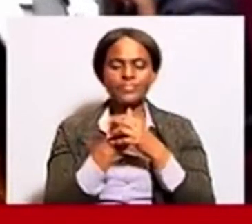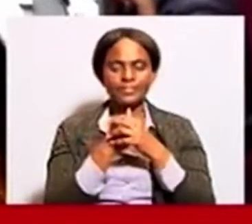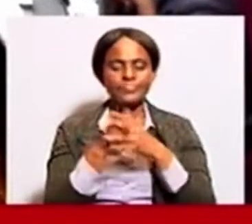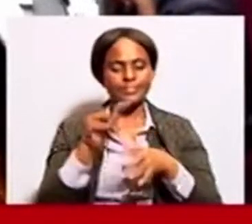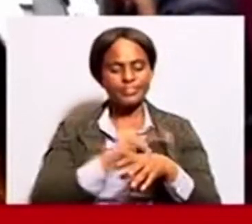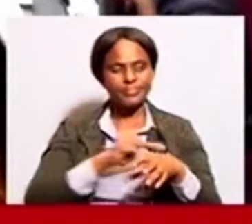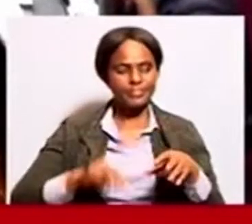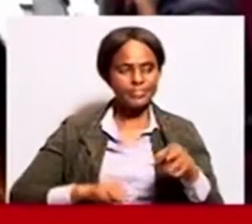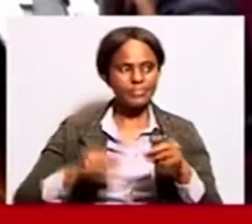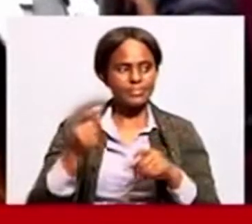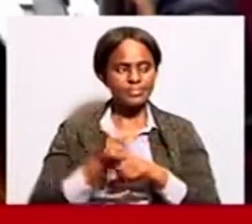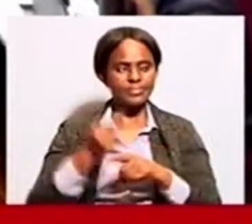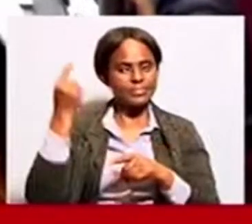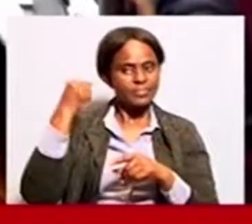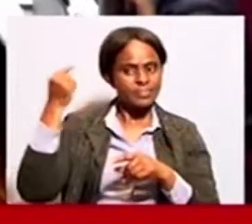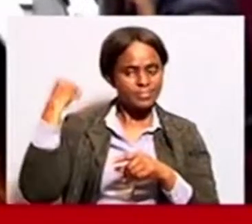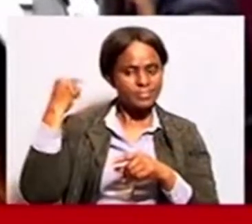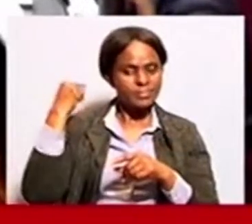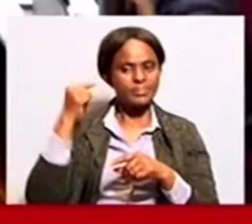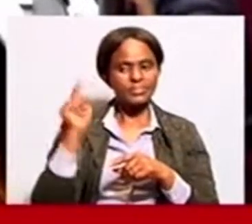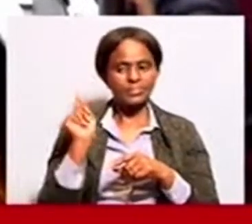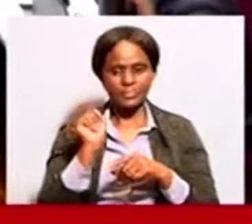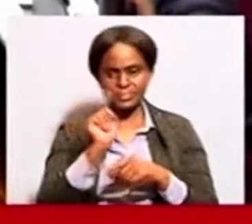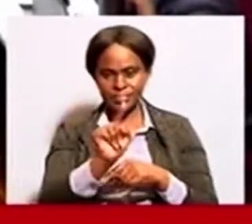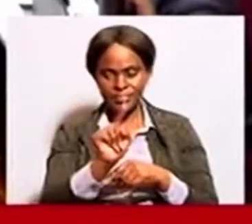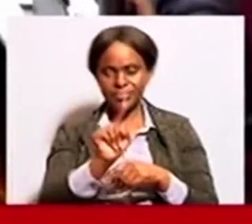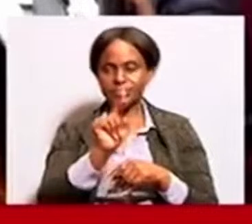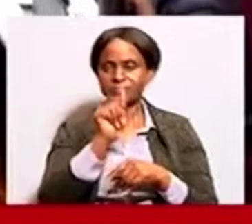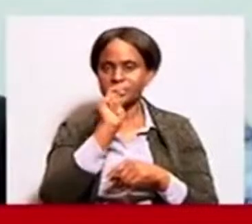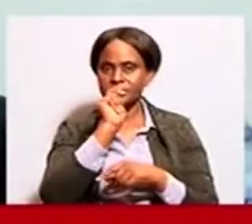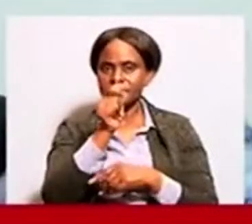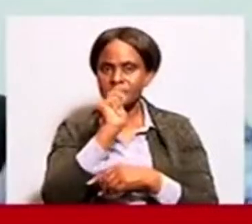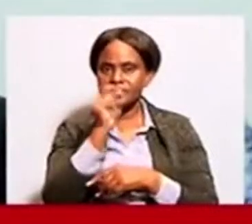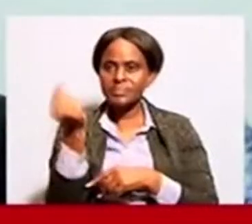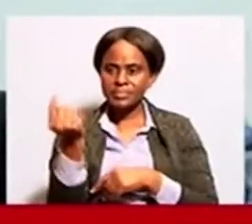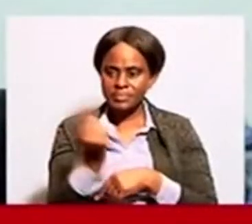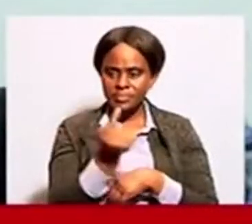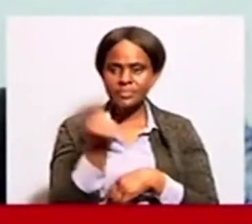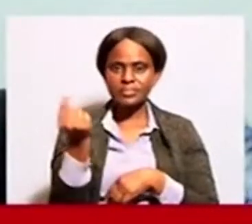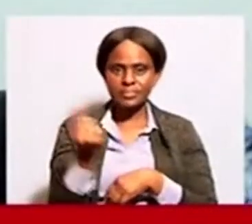Members from behind there, please walk up to the mic. Walk up to the mic.